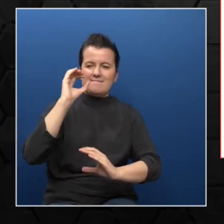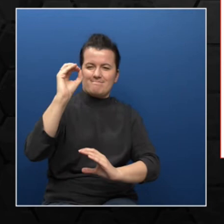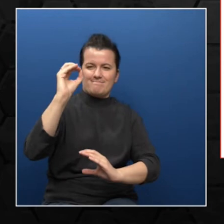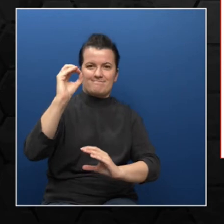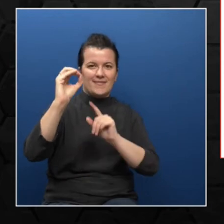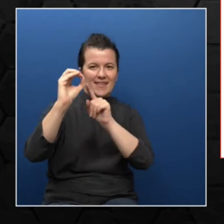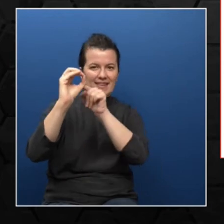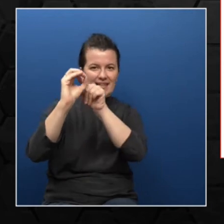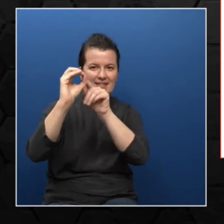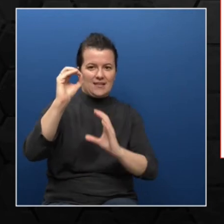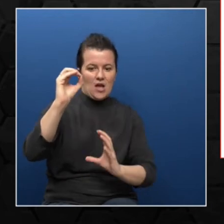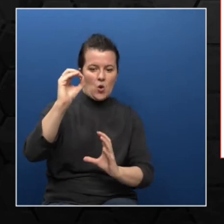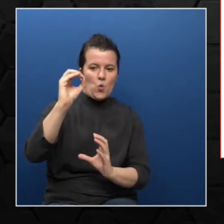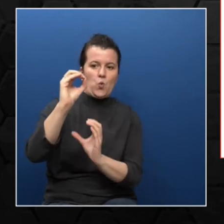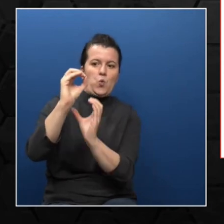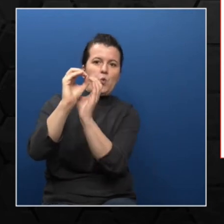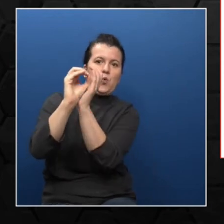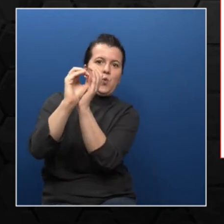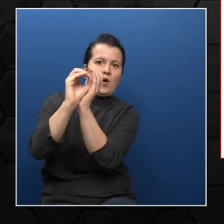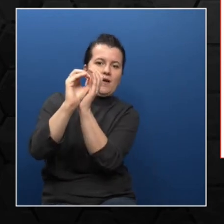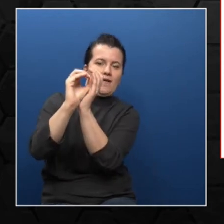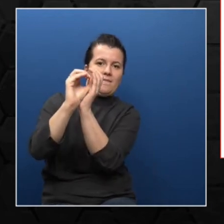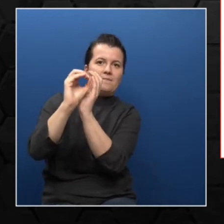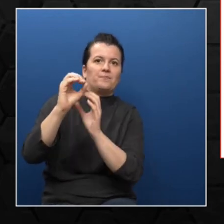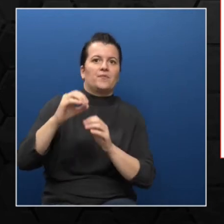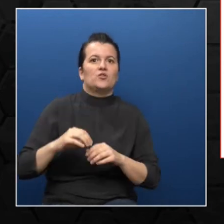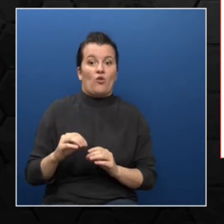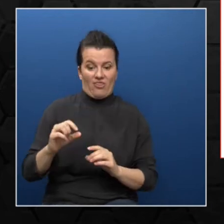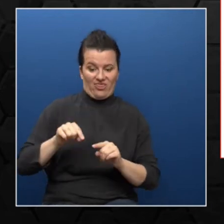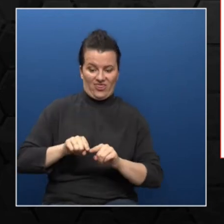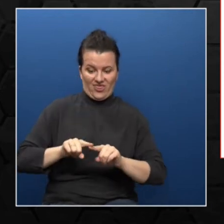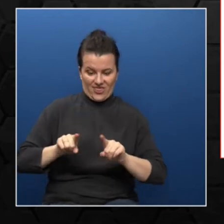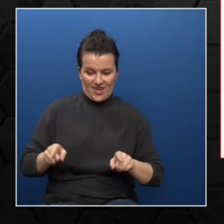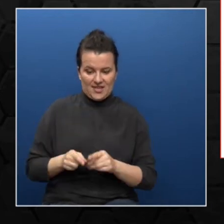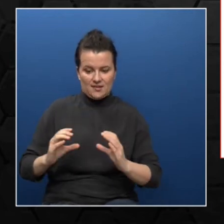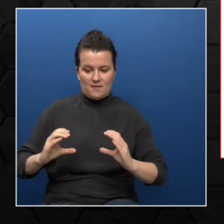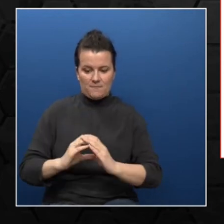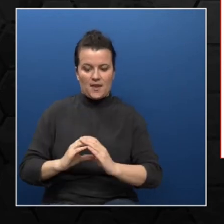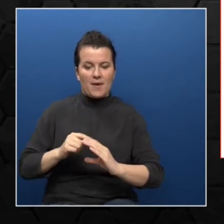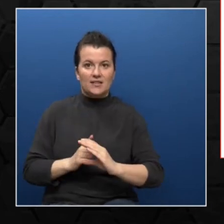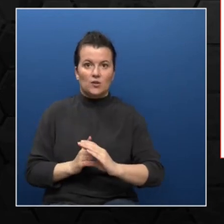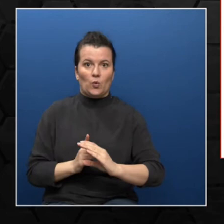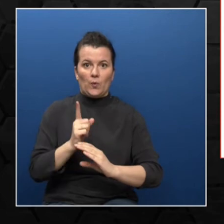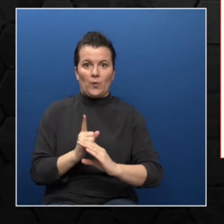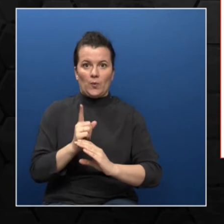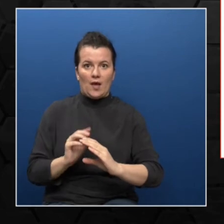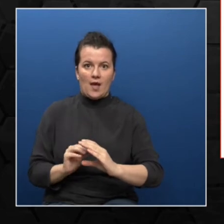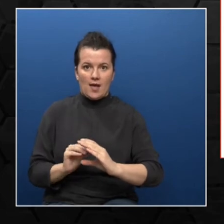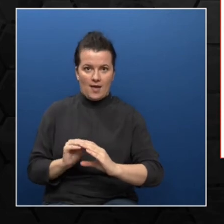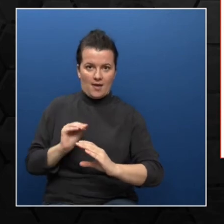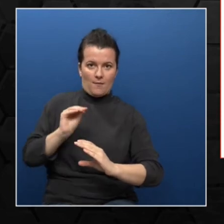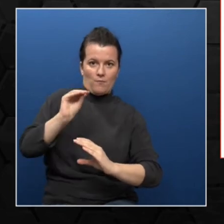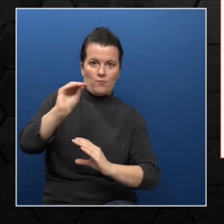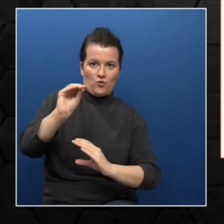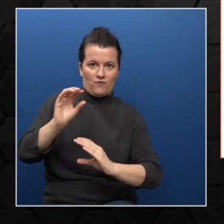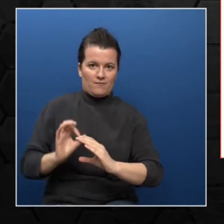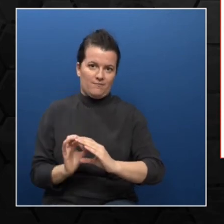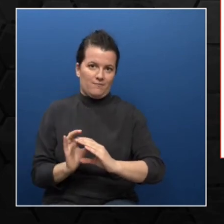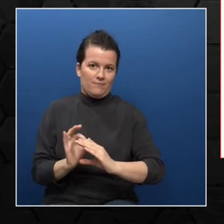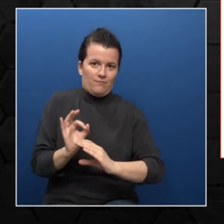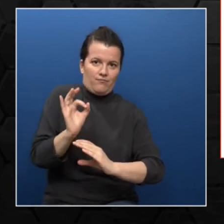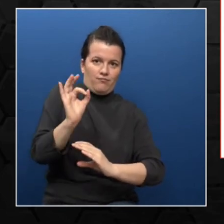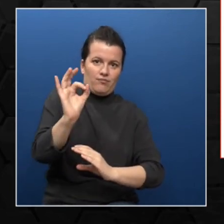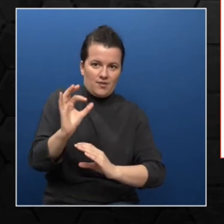are near the global best, and they need to now they need to jump out of this local minimum and reach